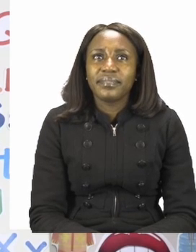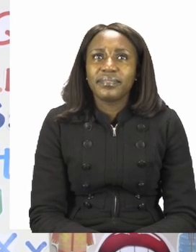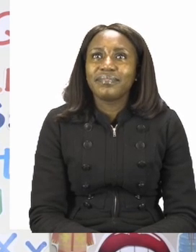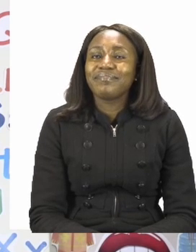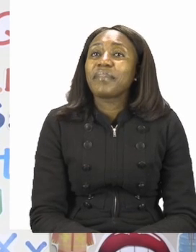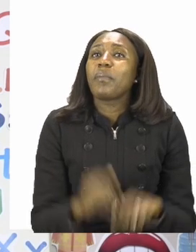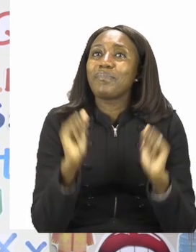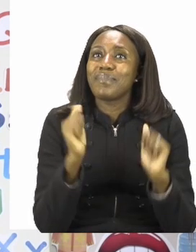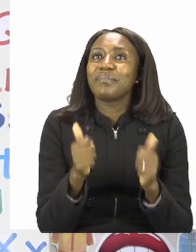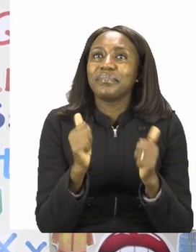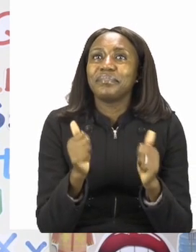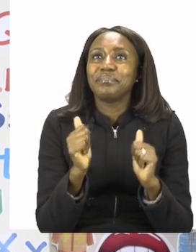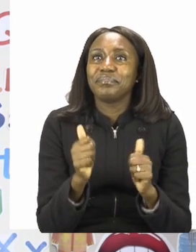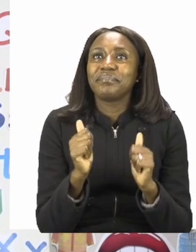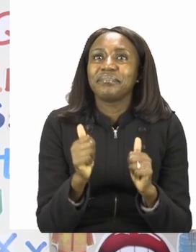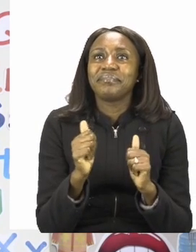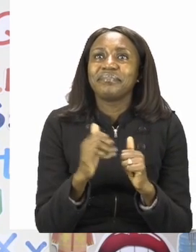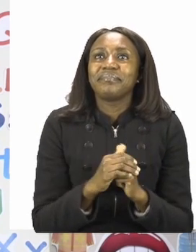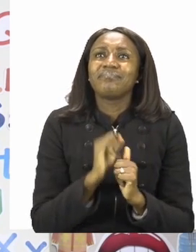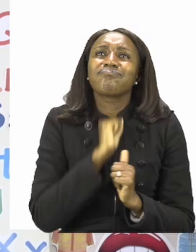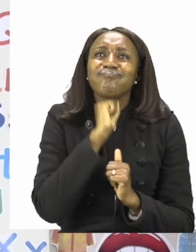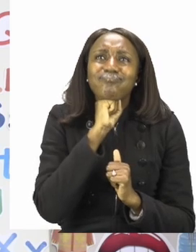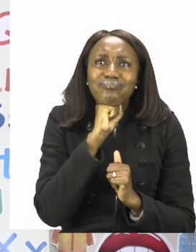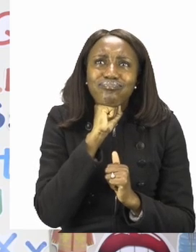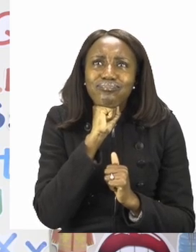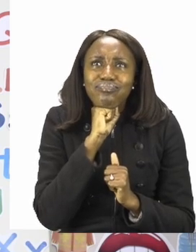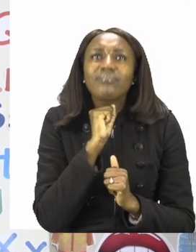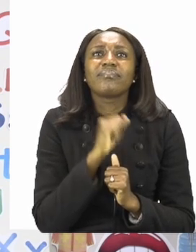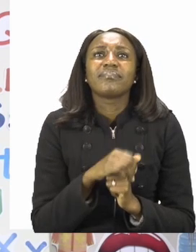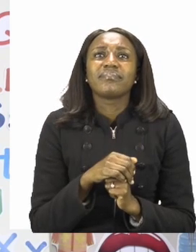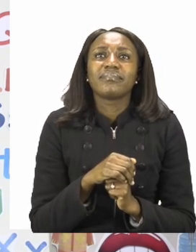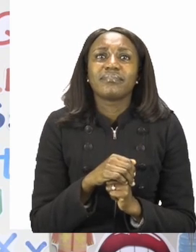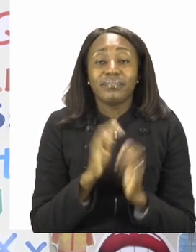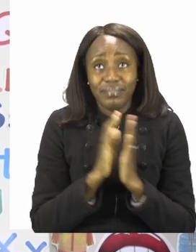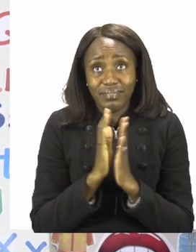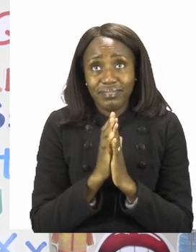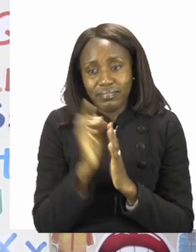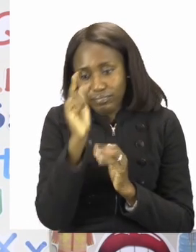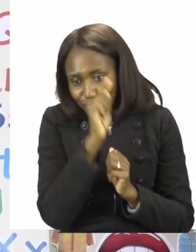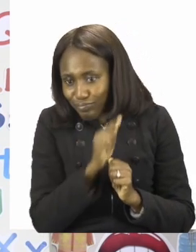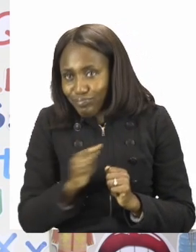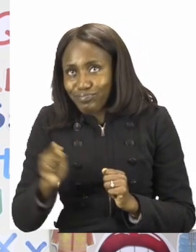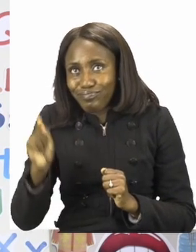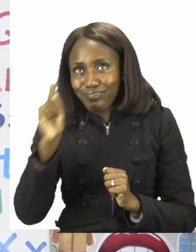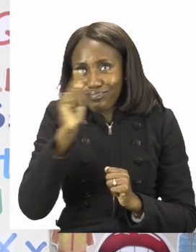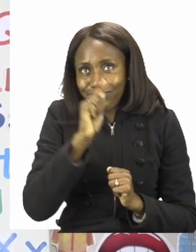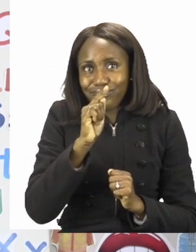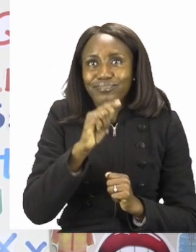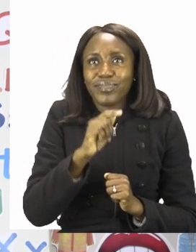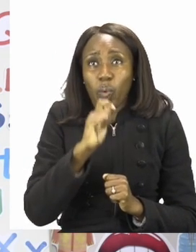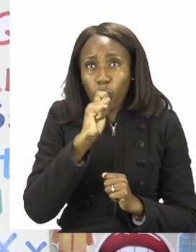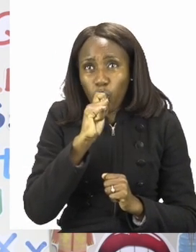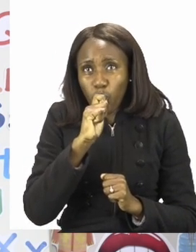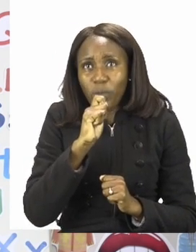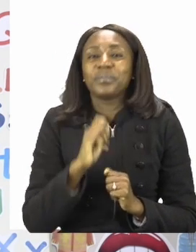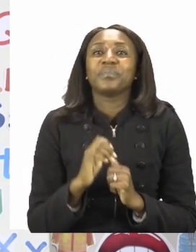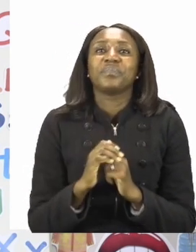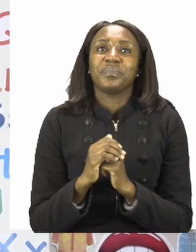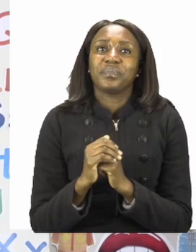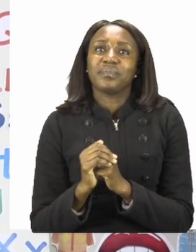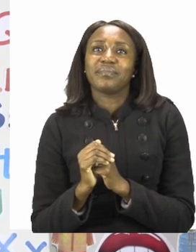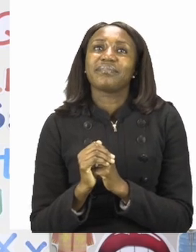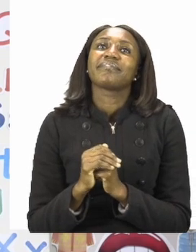Well done. It is a loud sound. So what are you going to do? You are going to circle your